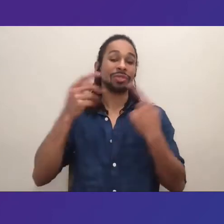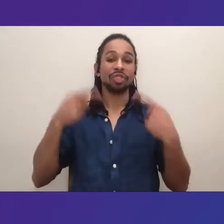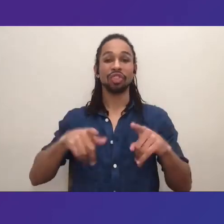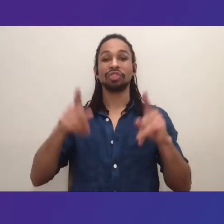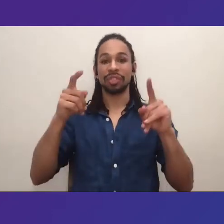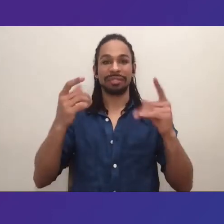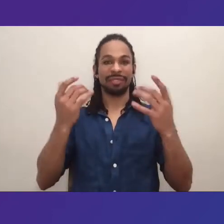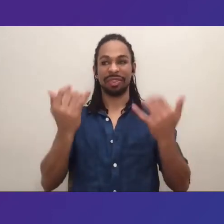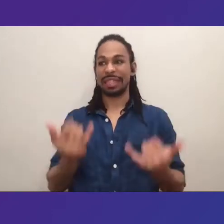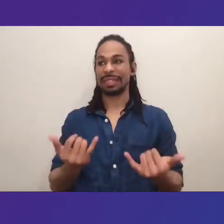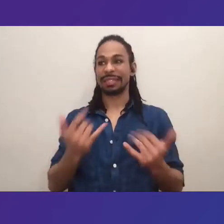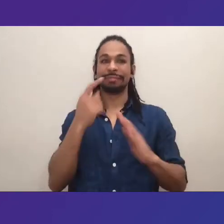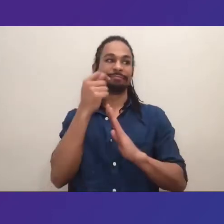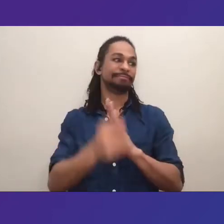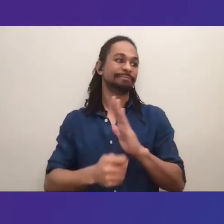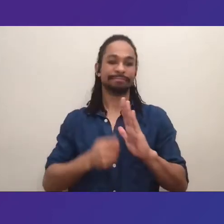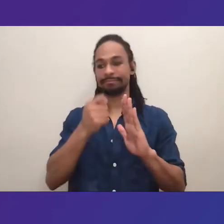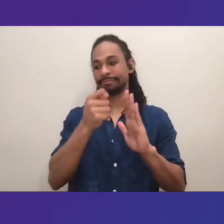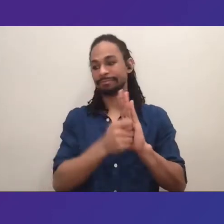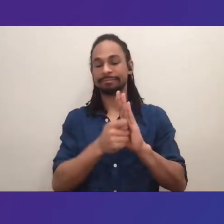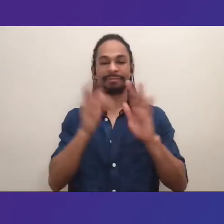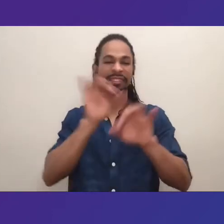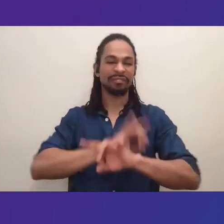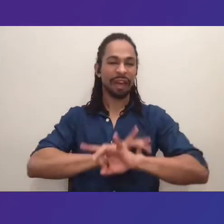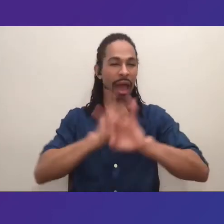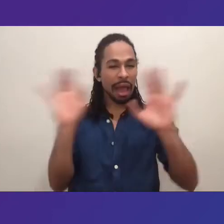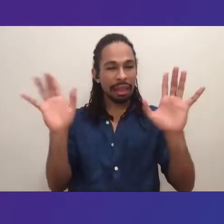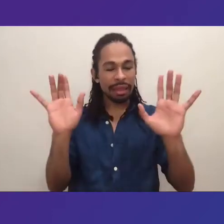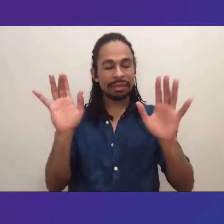so much violence